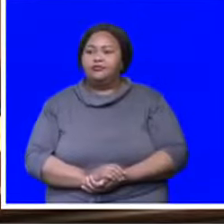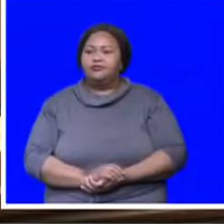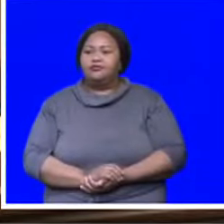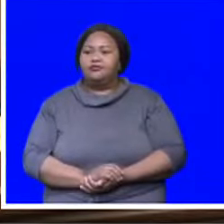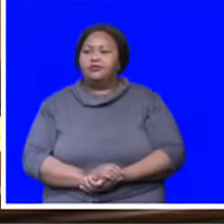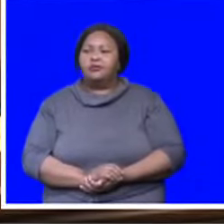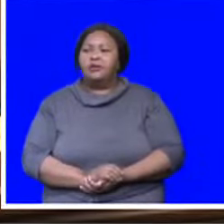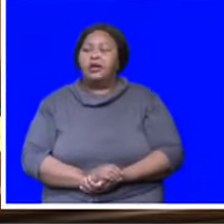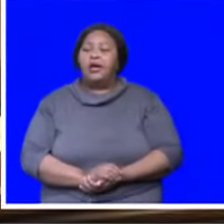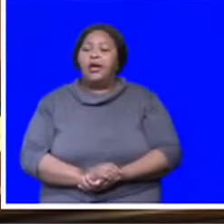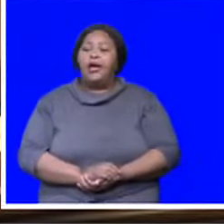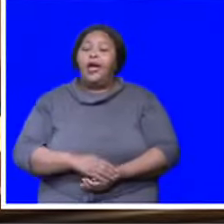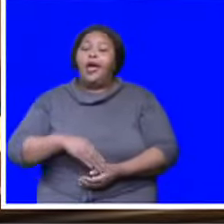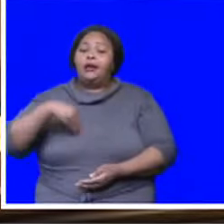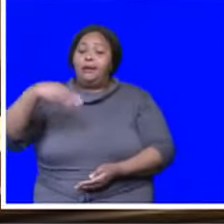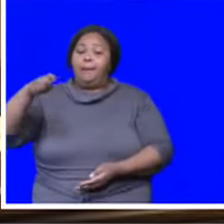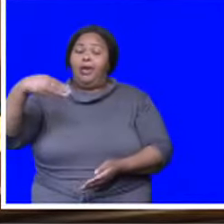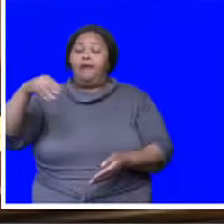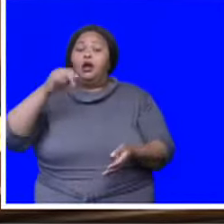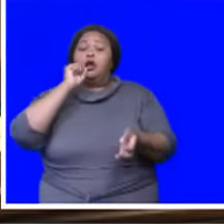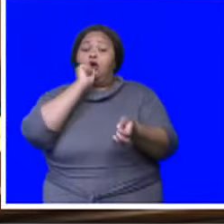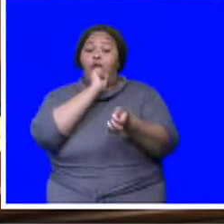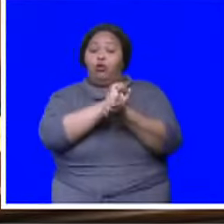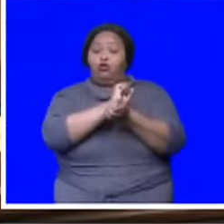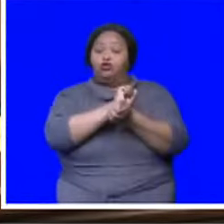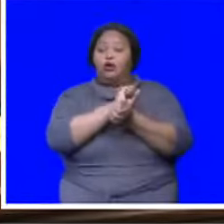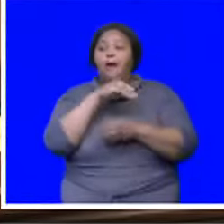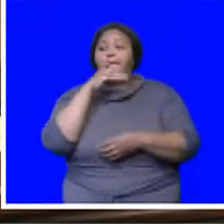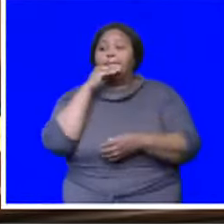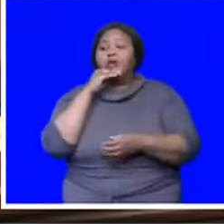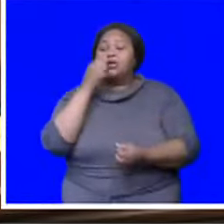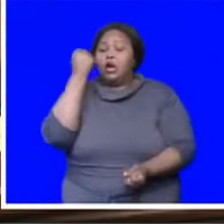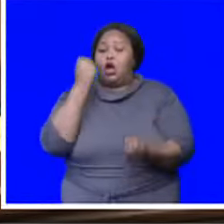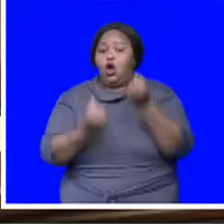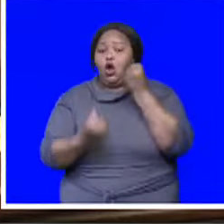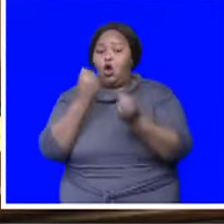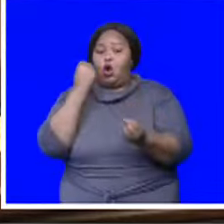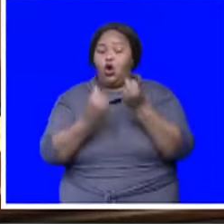it authorizes, normally in Kandolo, keep an order,